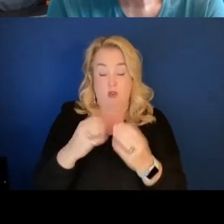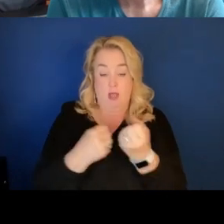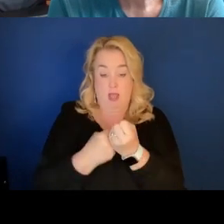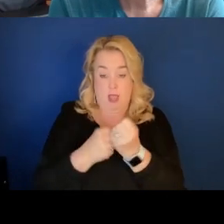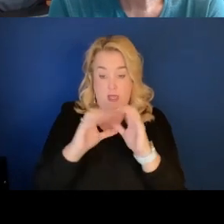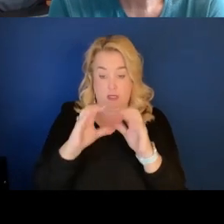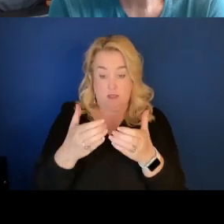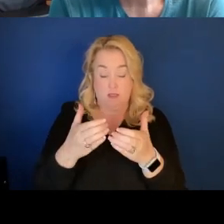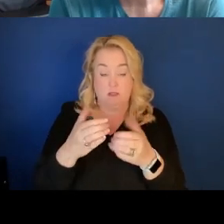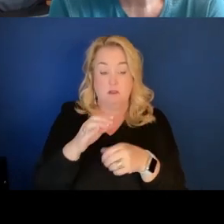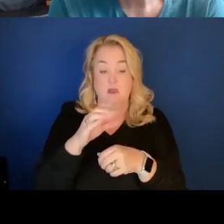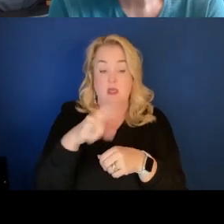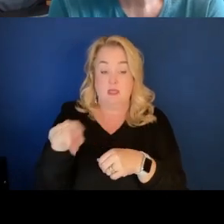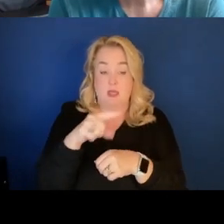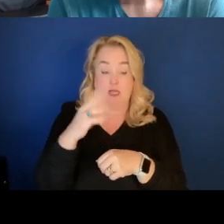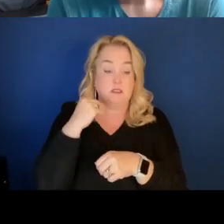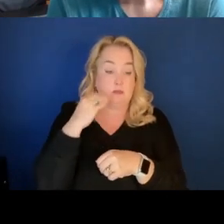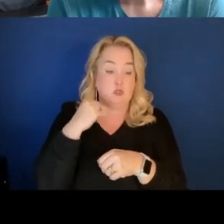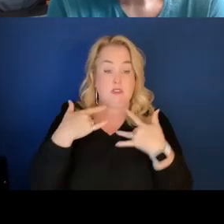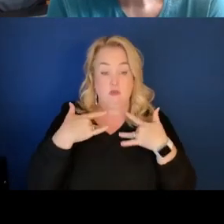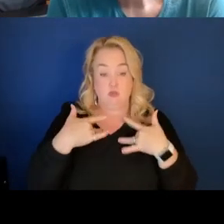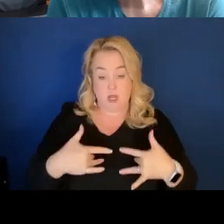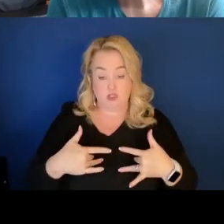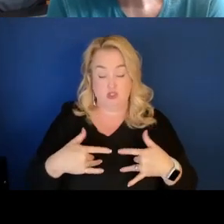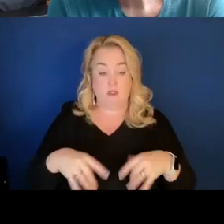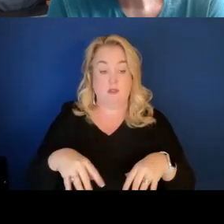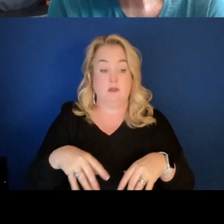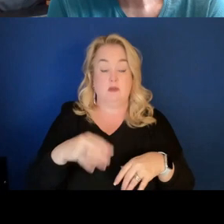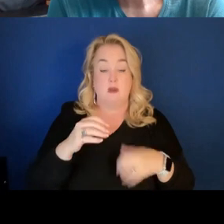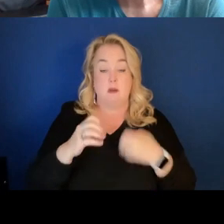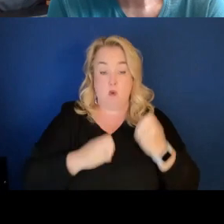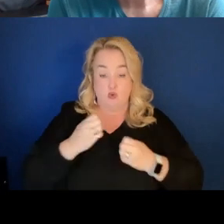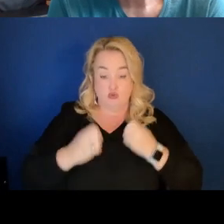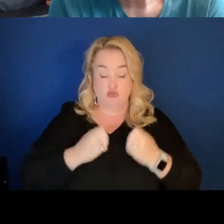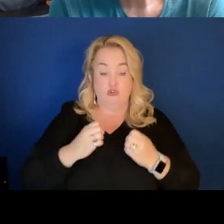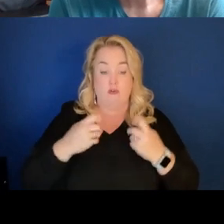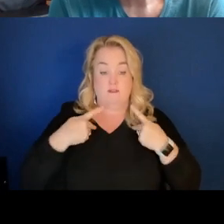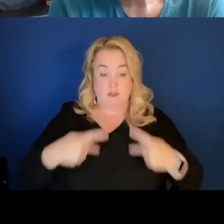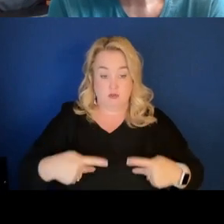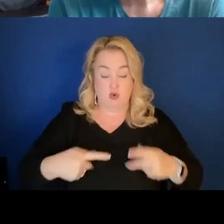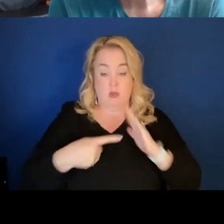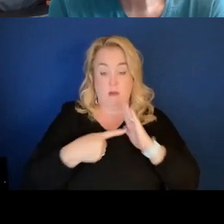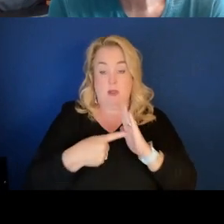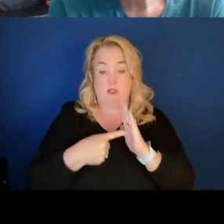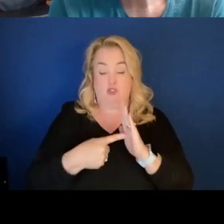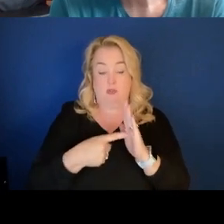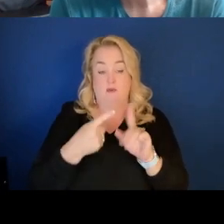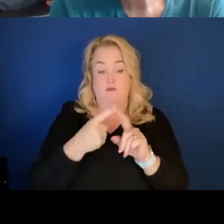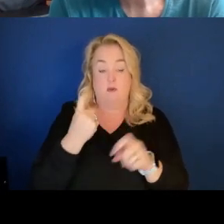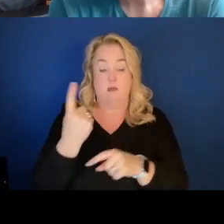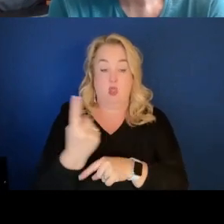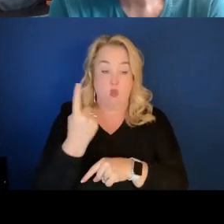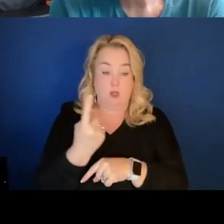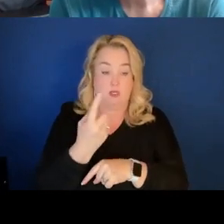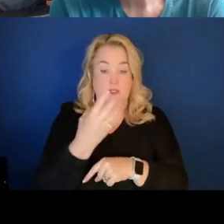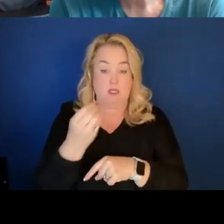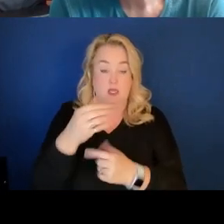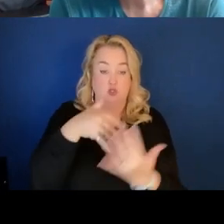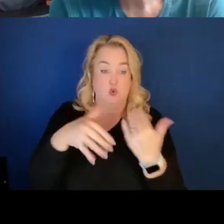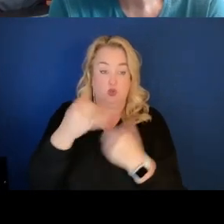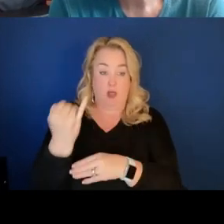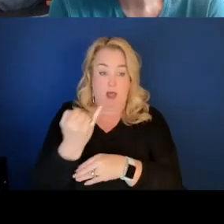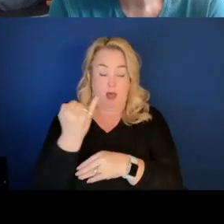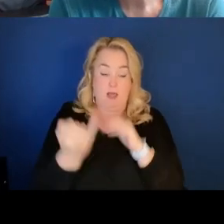caregivers experience symptoms of depression, with both emotional and physical implications brought on by loneliness and social